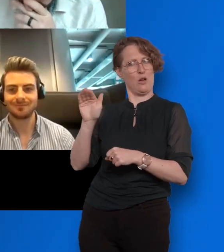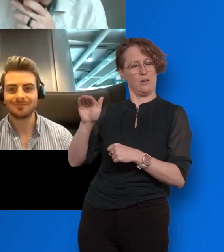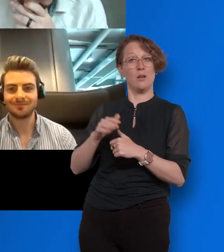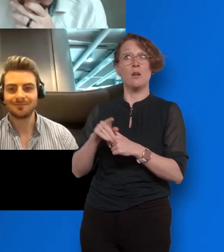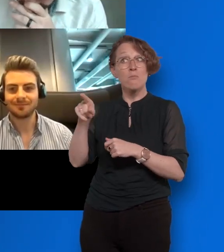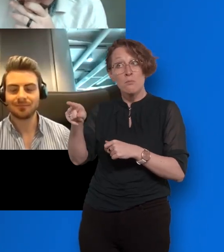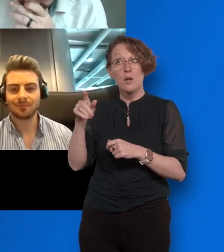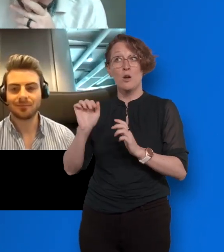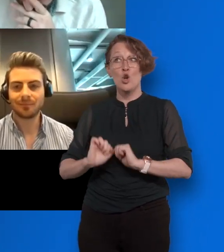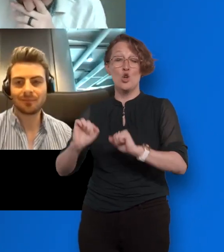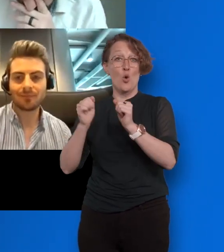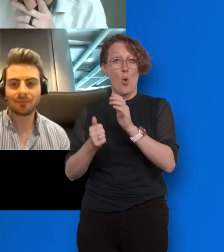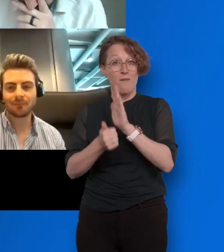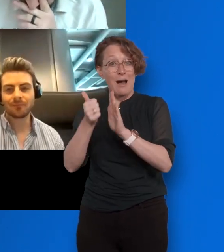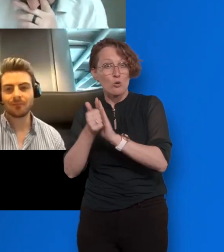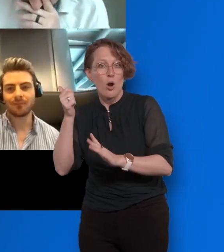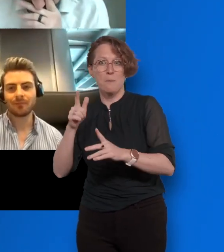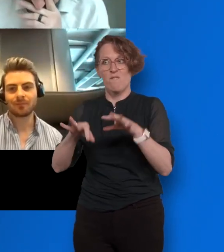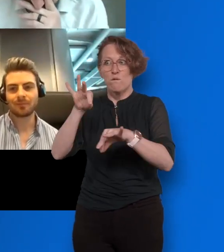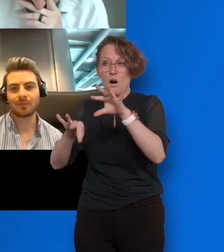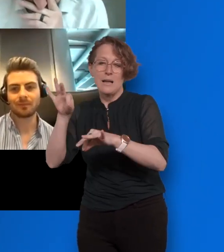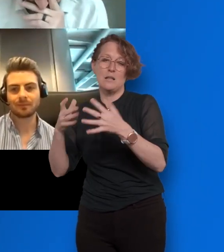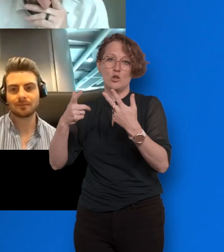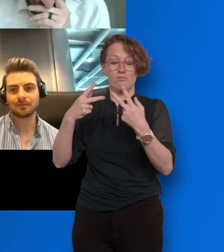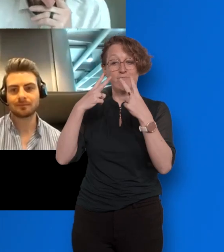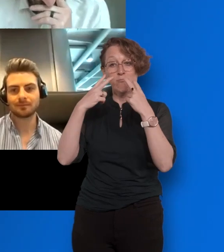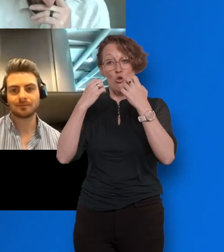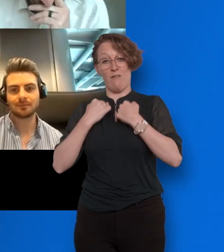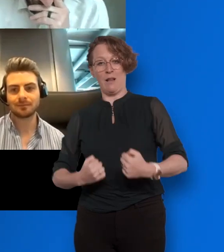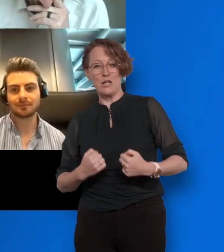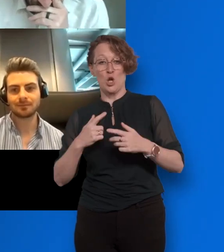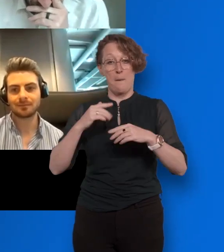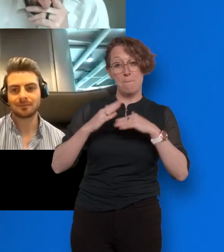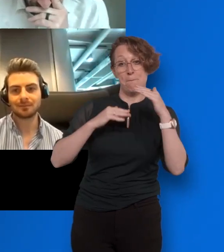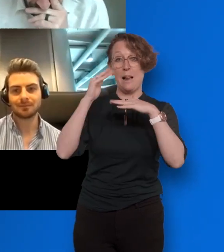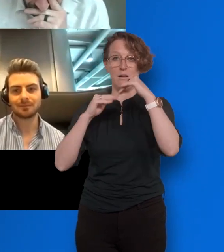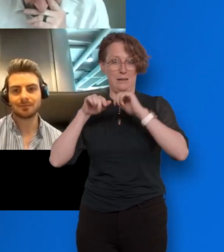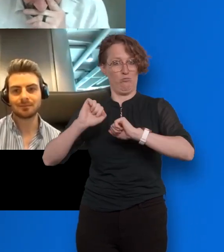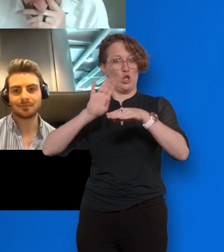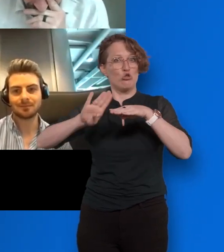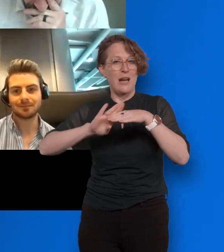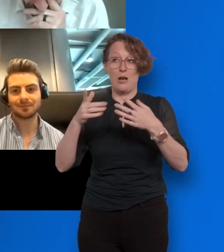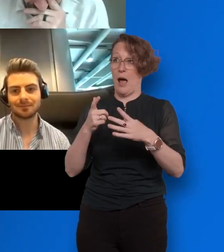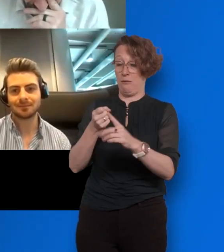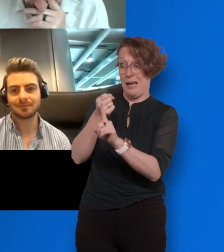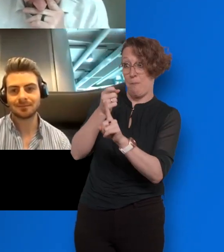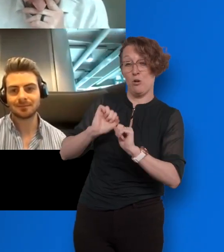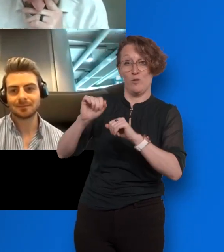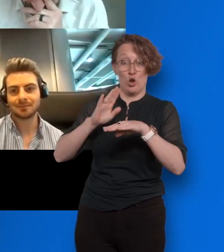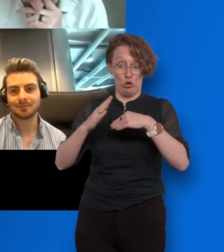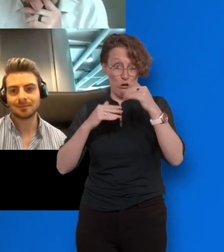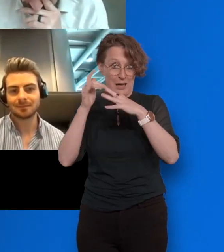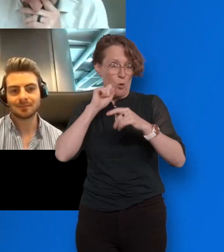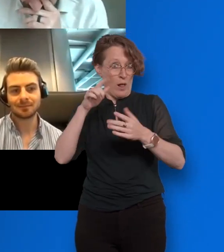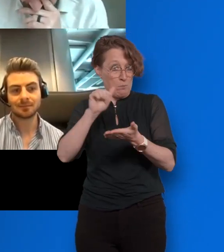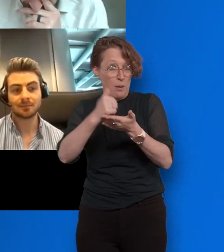will you somewhere publish your findings or reflections or evaluations on building the training or the effectiveness of